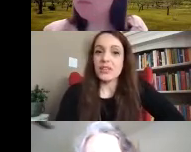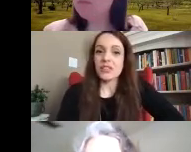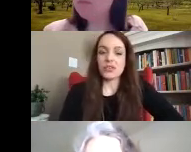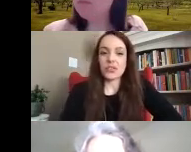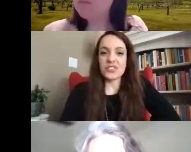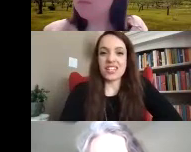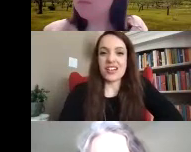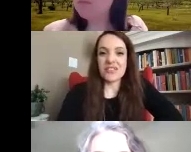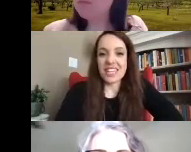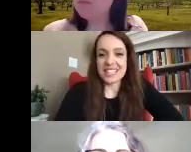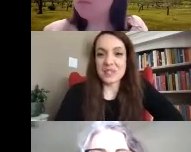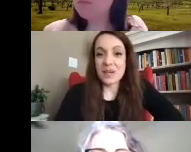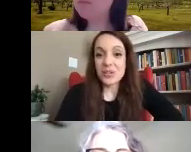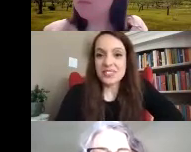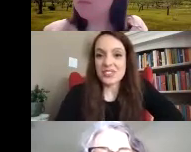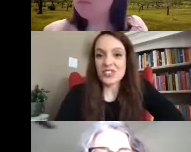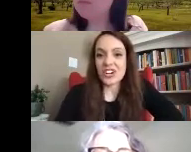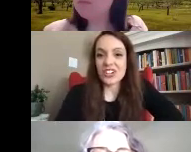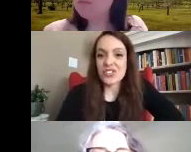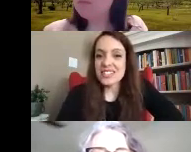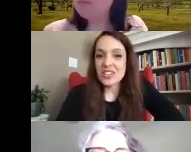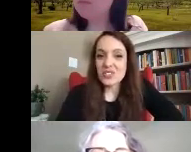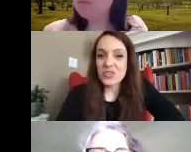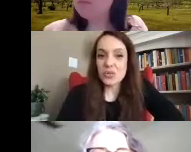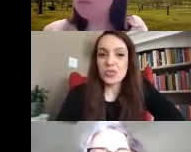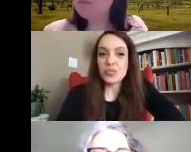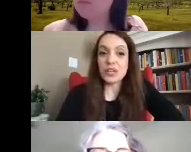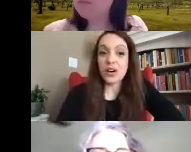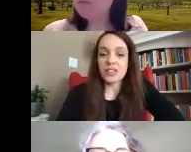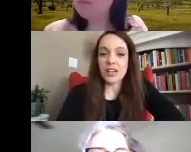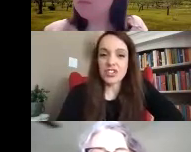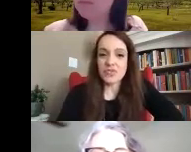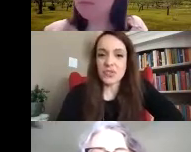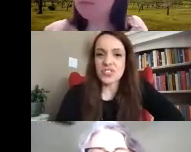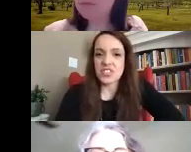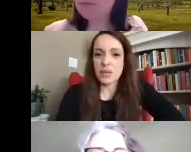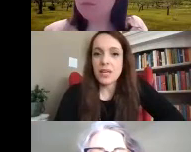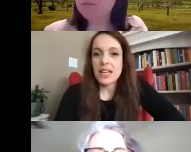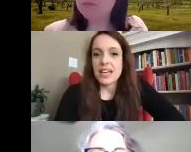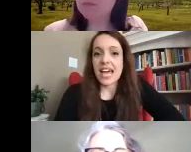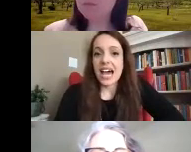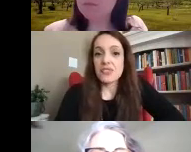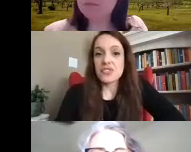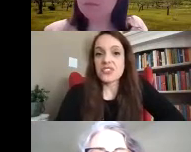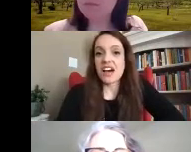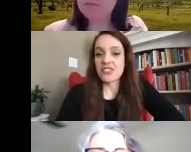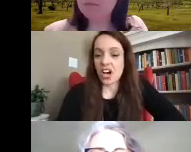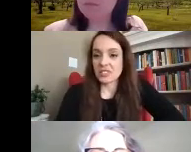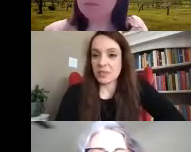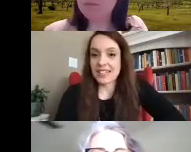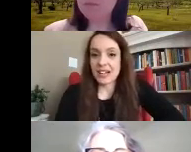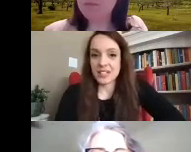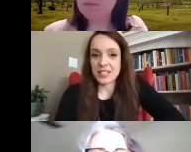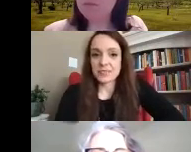we at the University of Kansas Medical Center are trendsetters who move beyond the us versus them and have versus have